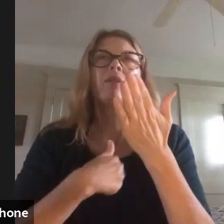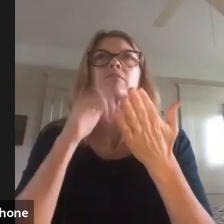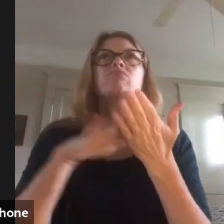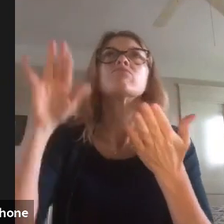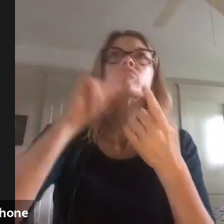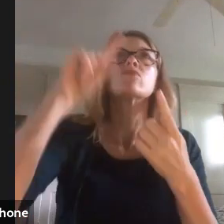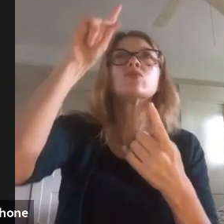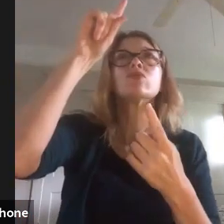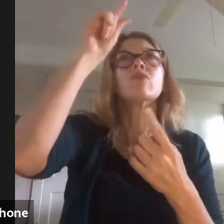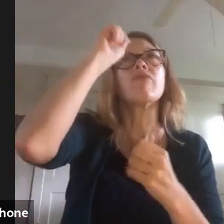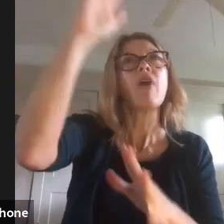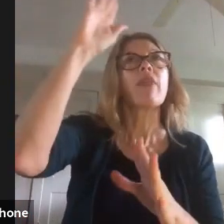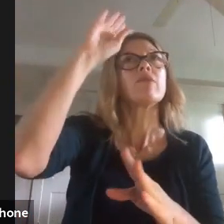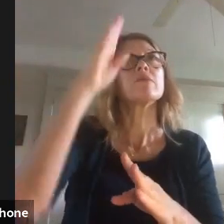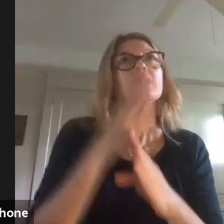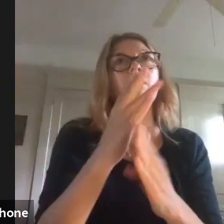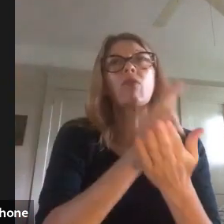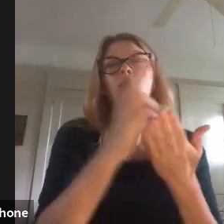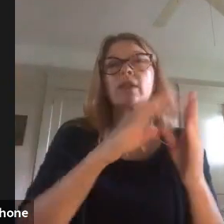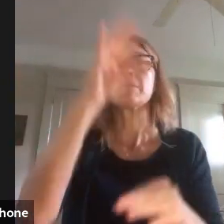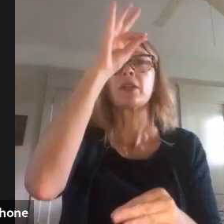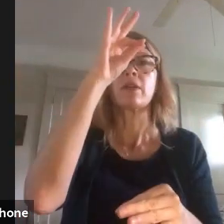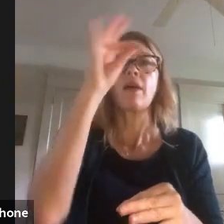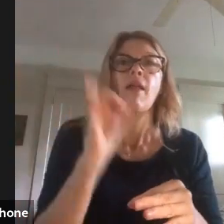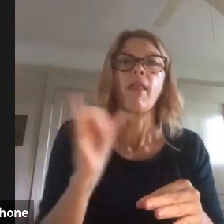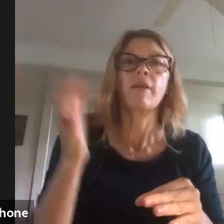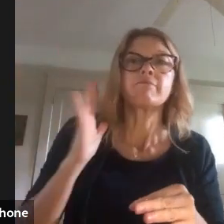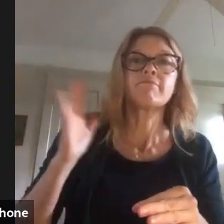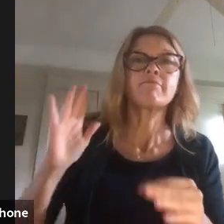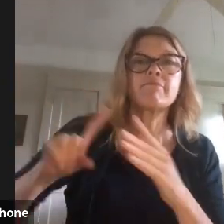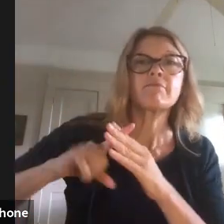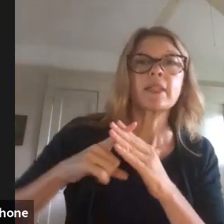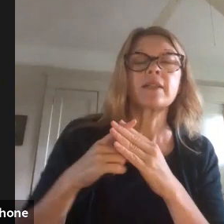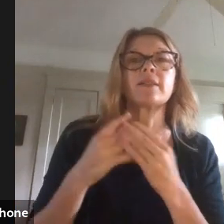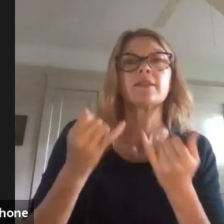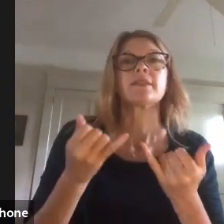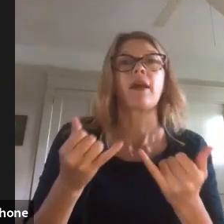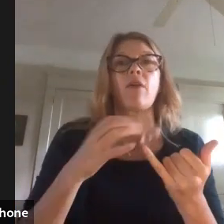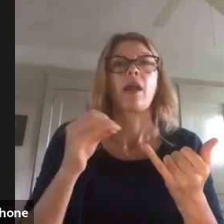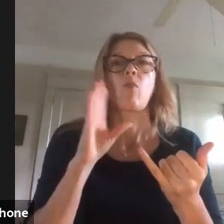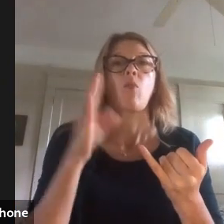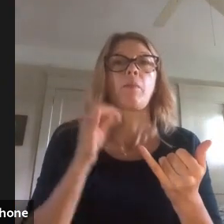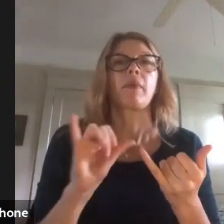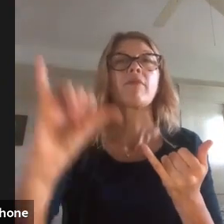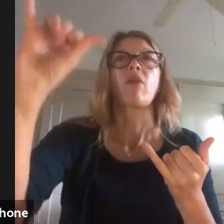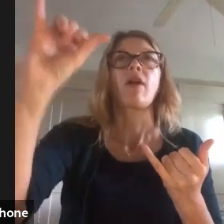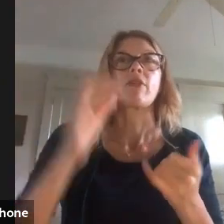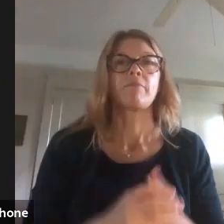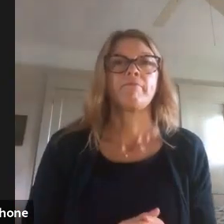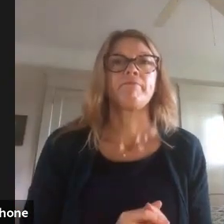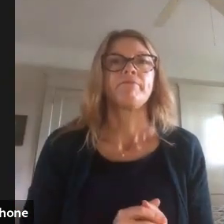Father, and to the Son, and to the Holy Spirit, as it was in the beginning, is now, and will be